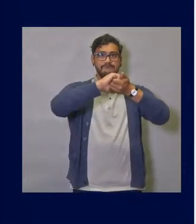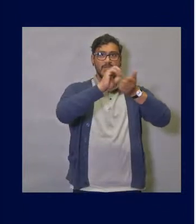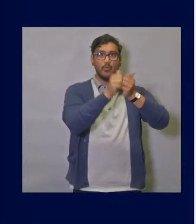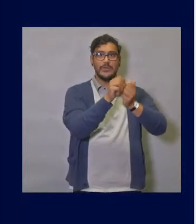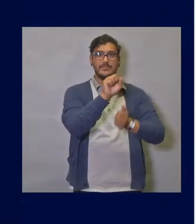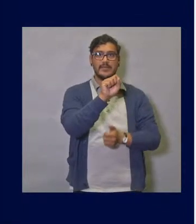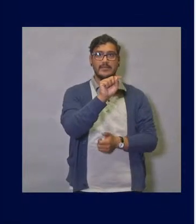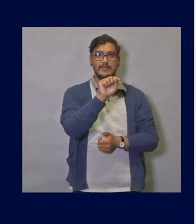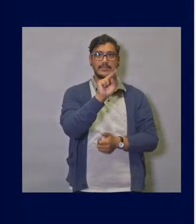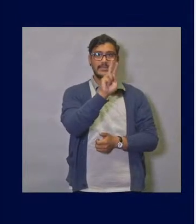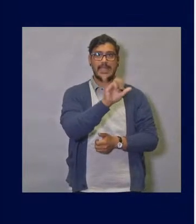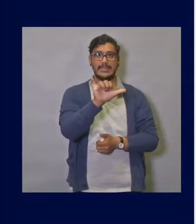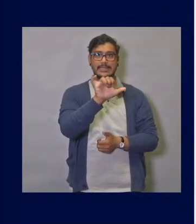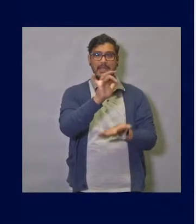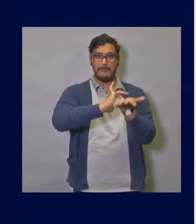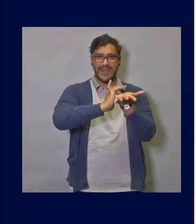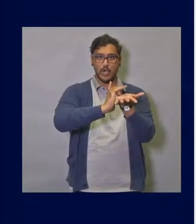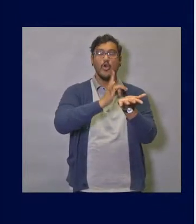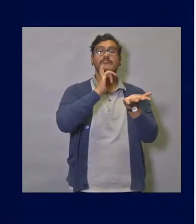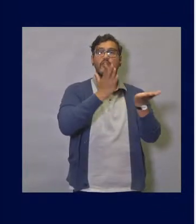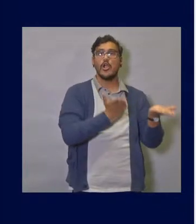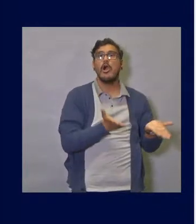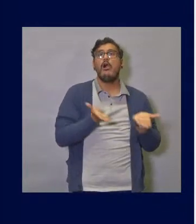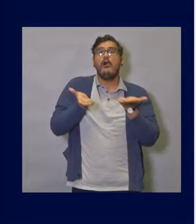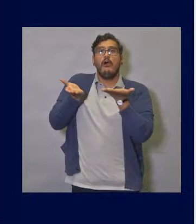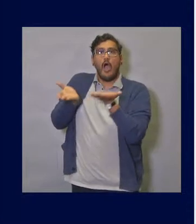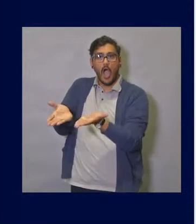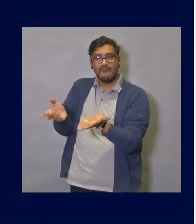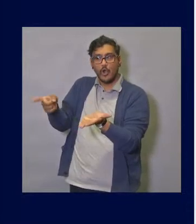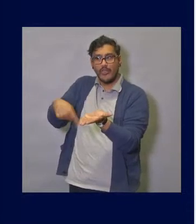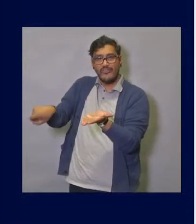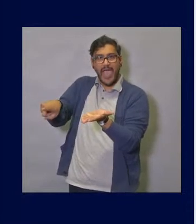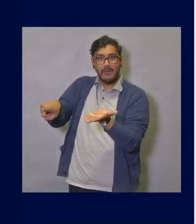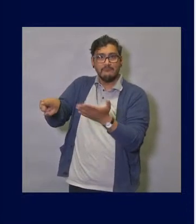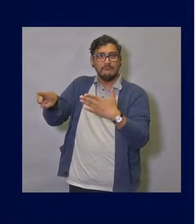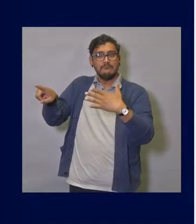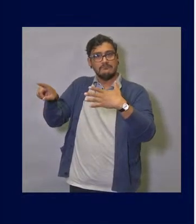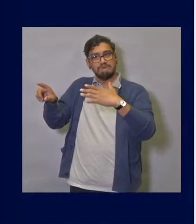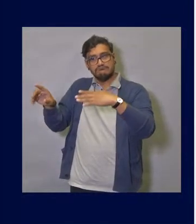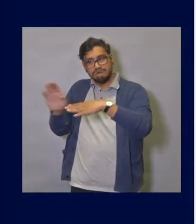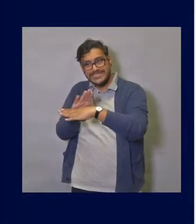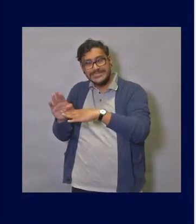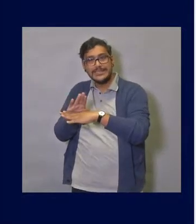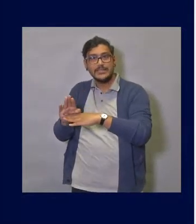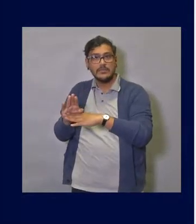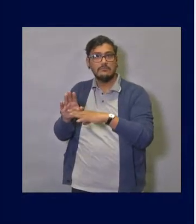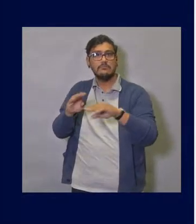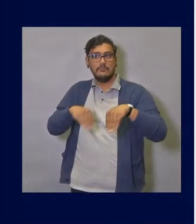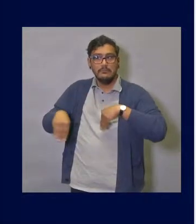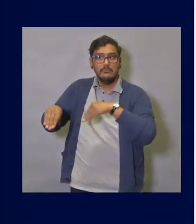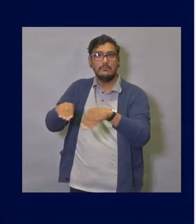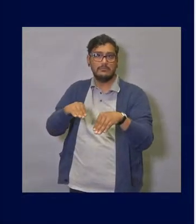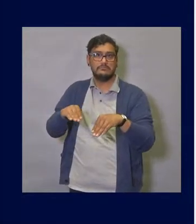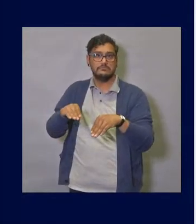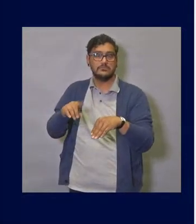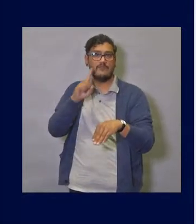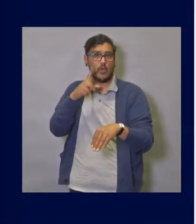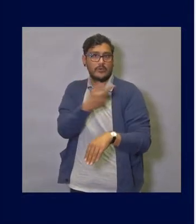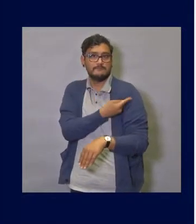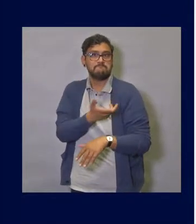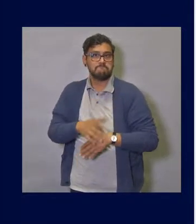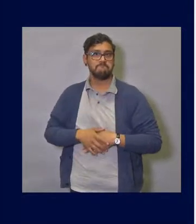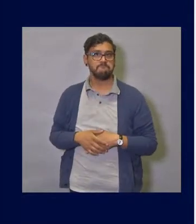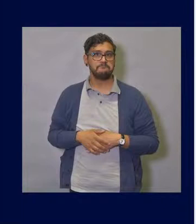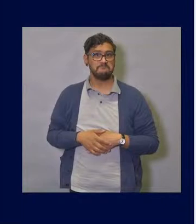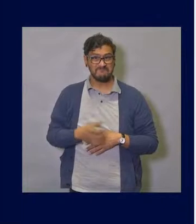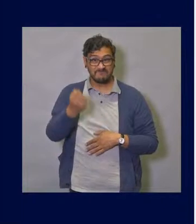food workers in the city of Vernon and the surrounding plants on-site locations and mobile units. I want to note that for this group